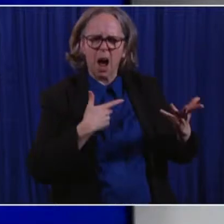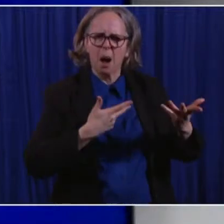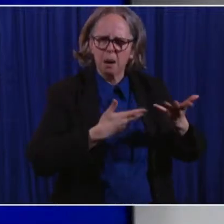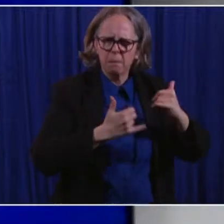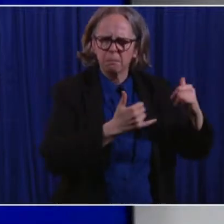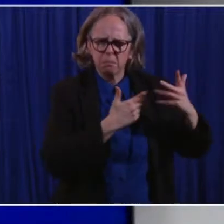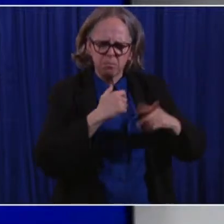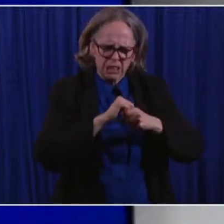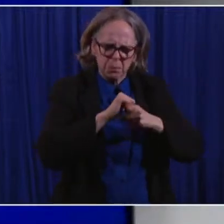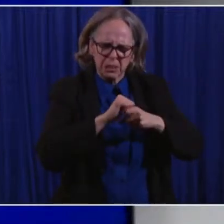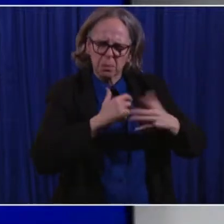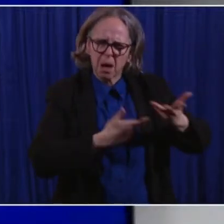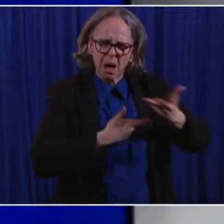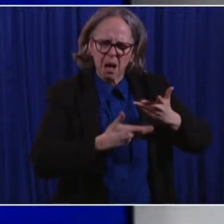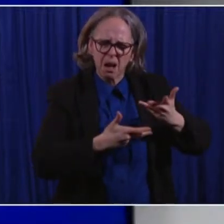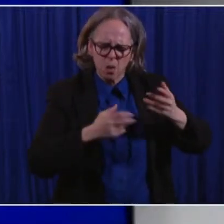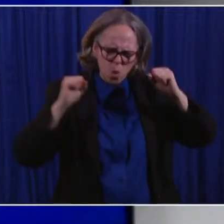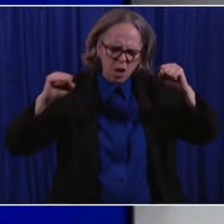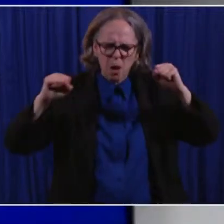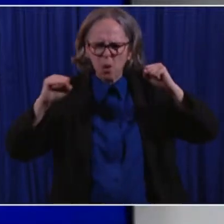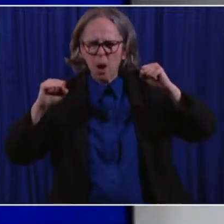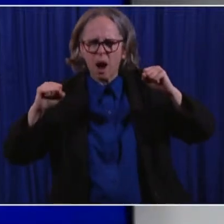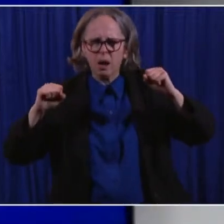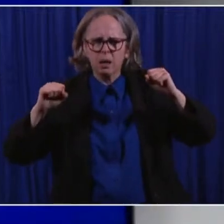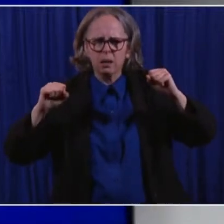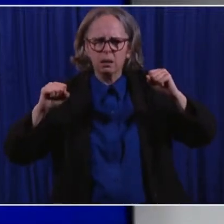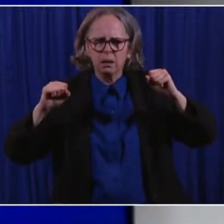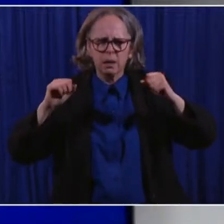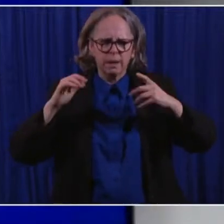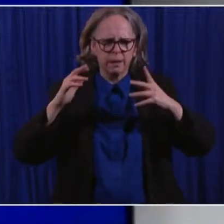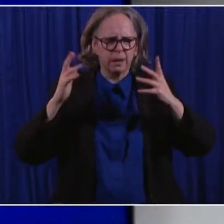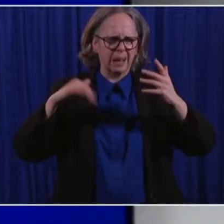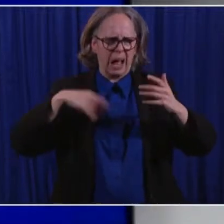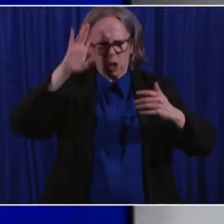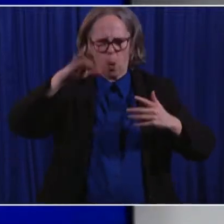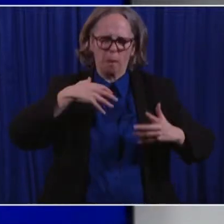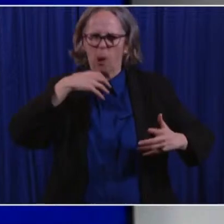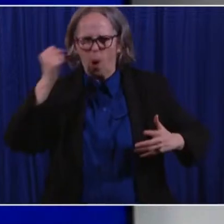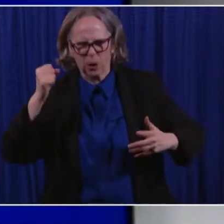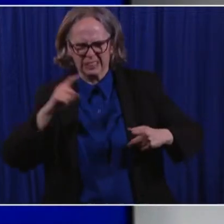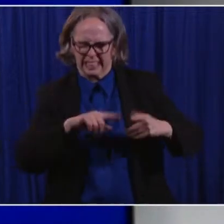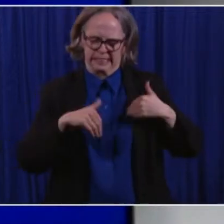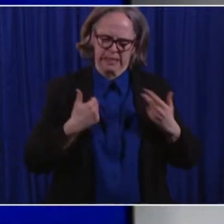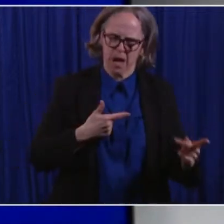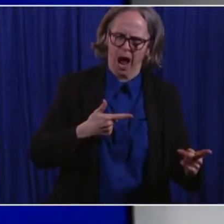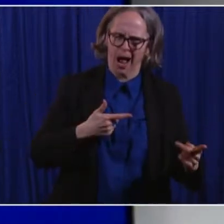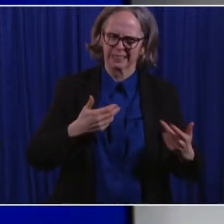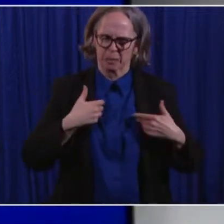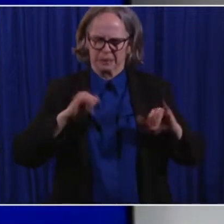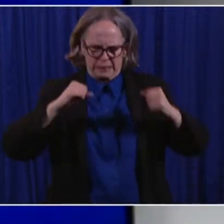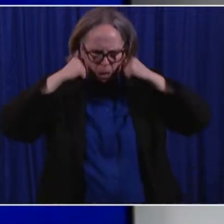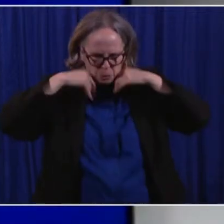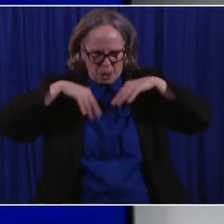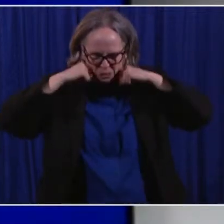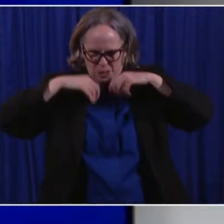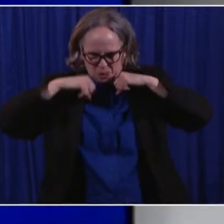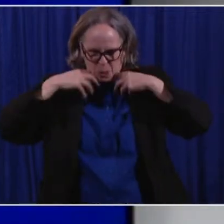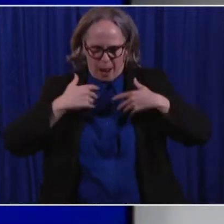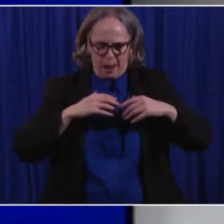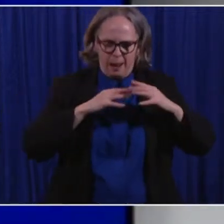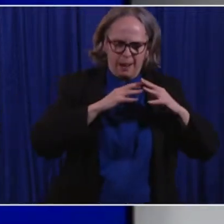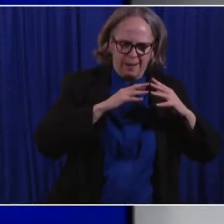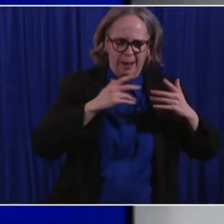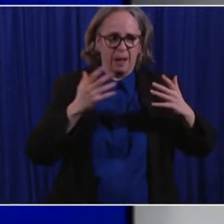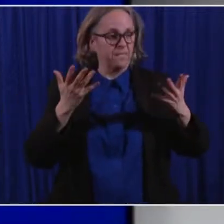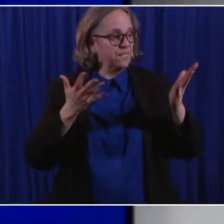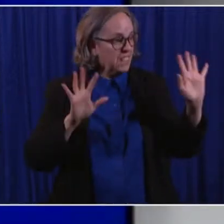football field, going through drills. As much as I could at my age, I was working up a good sweat. Went back to my hotel after that, showered,